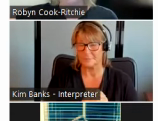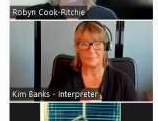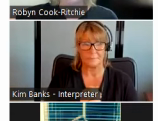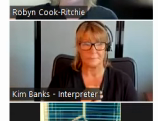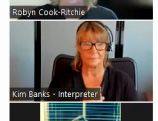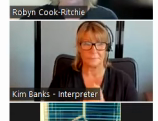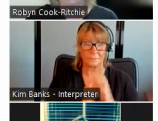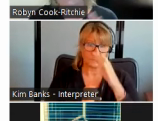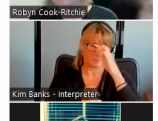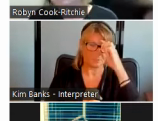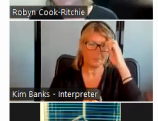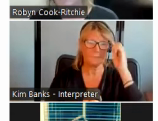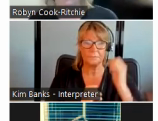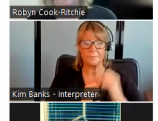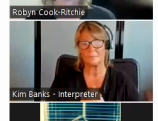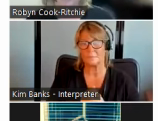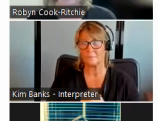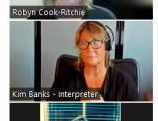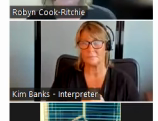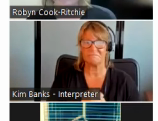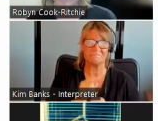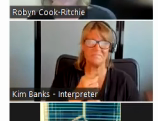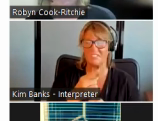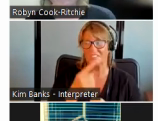This is just a little tip chart,